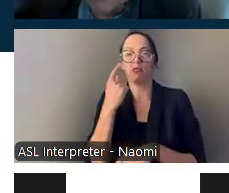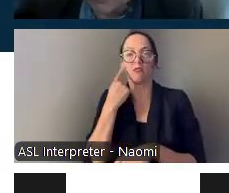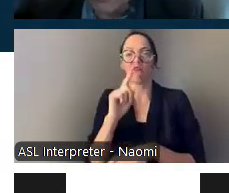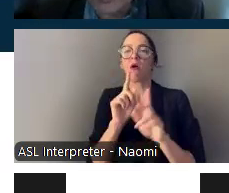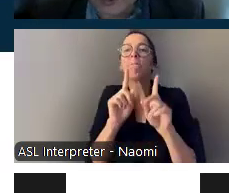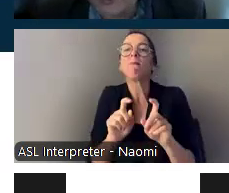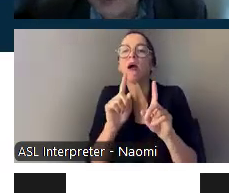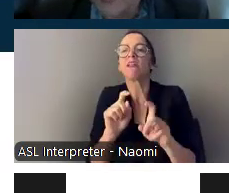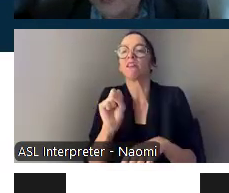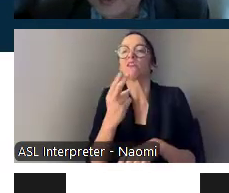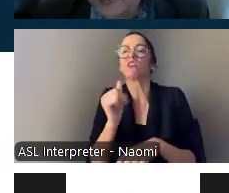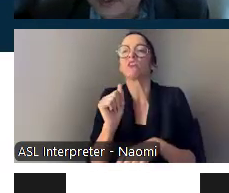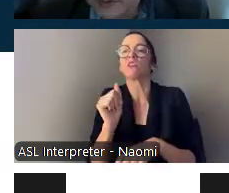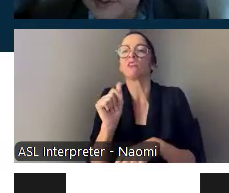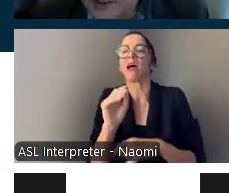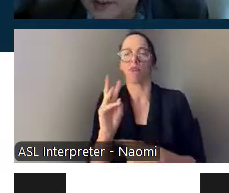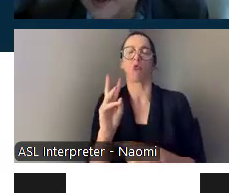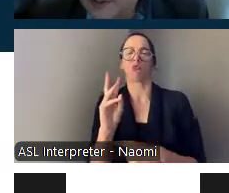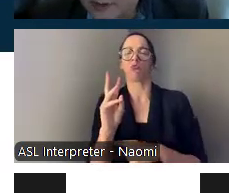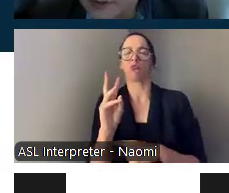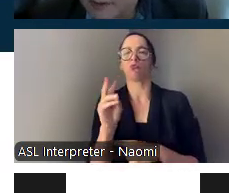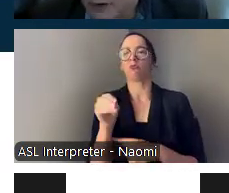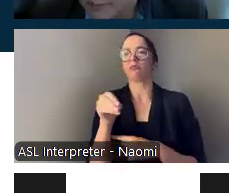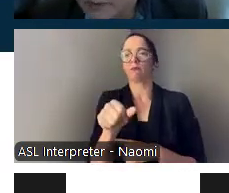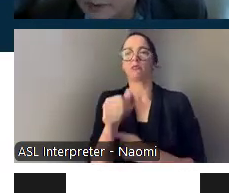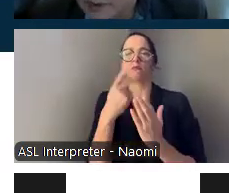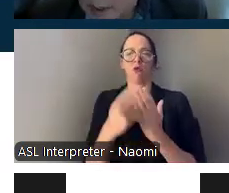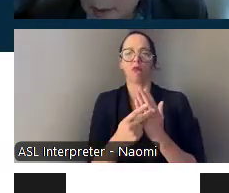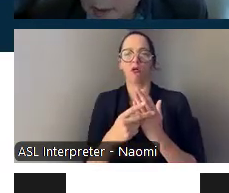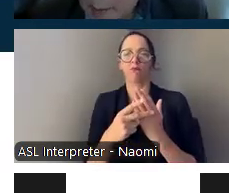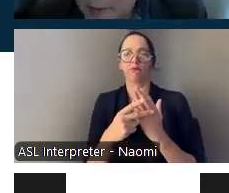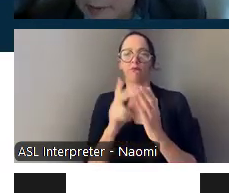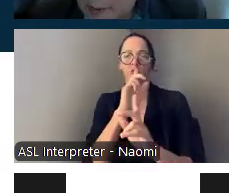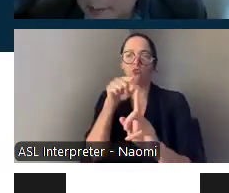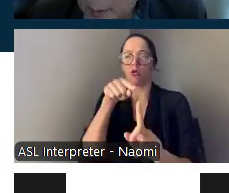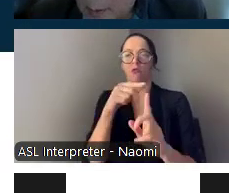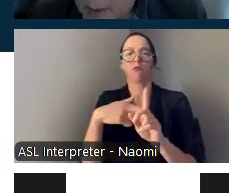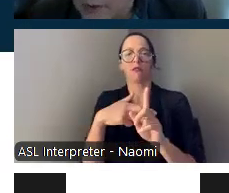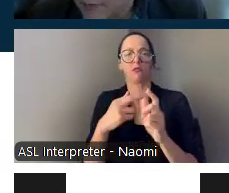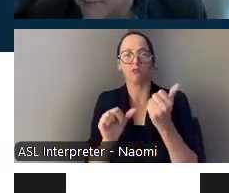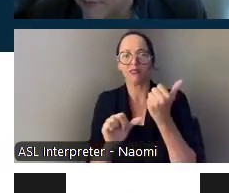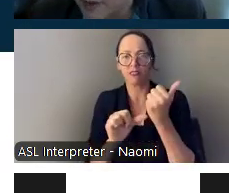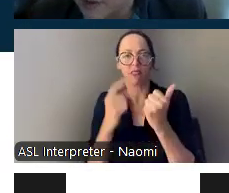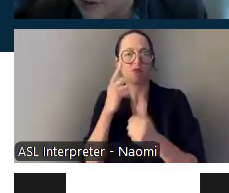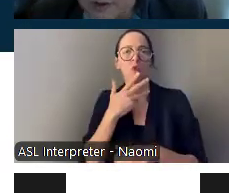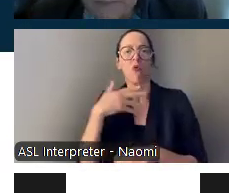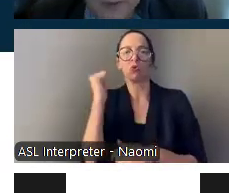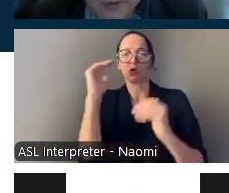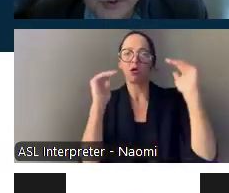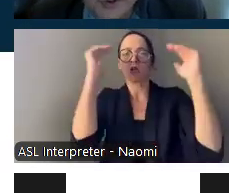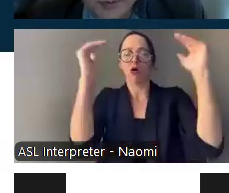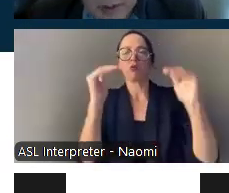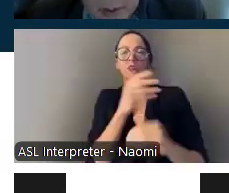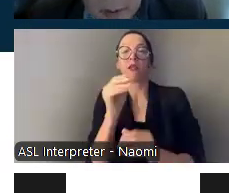assistance for older adults and people with disabilities at imminent risk of homelessness. That's part of the Master Plan for Aging Initiative.